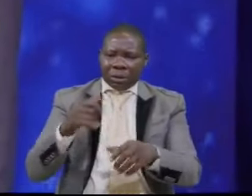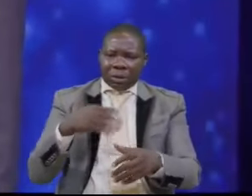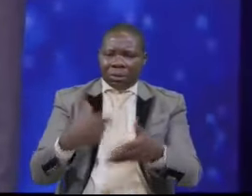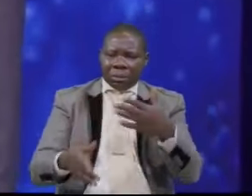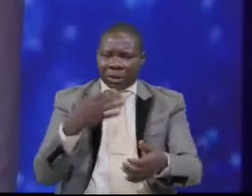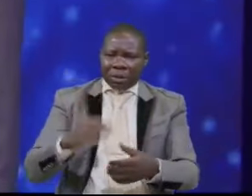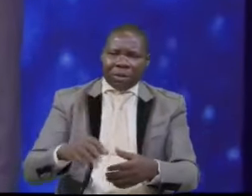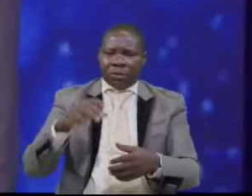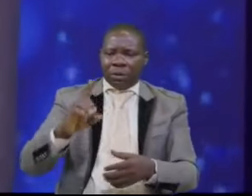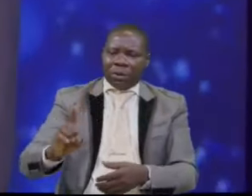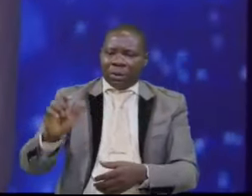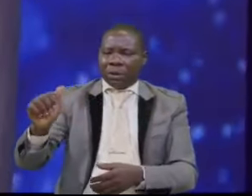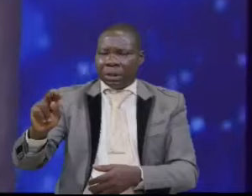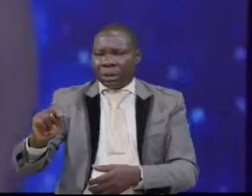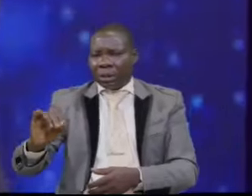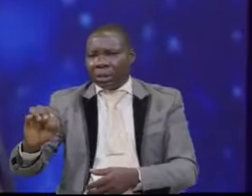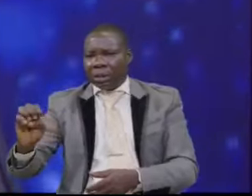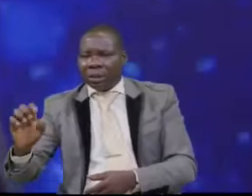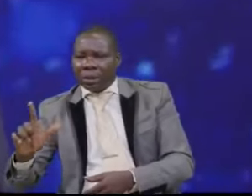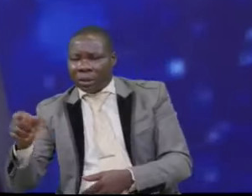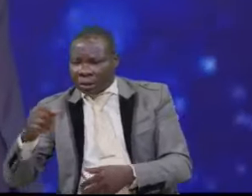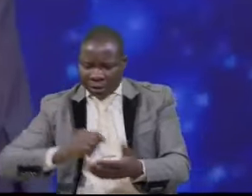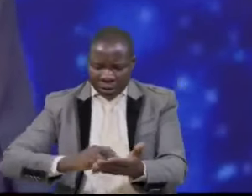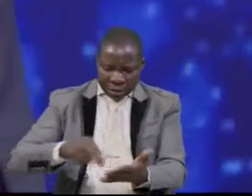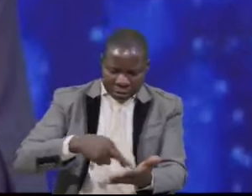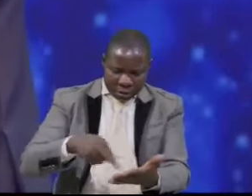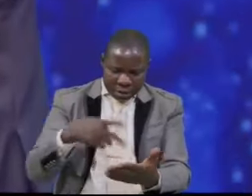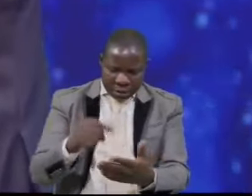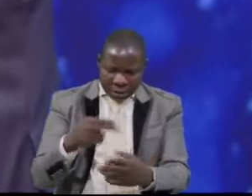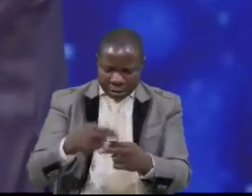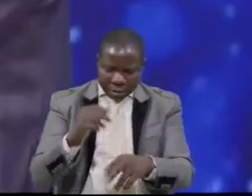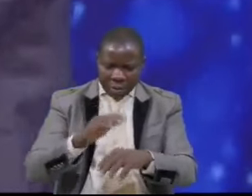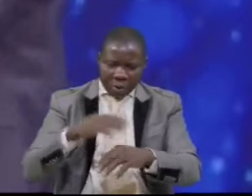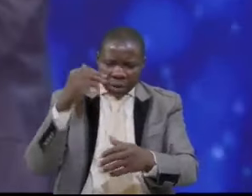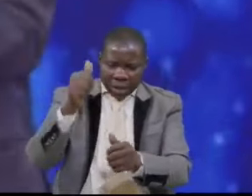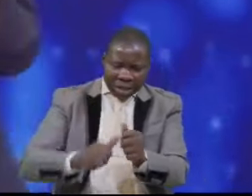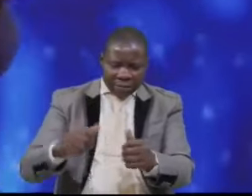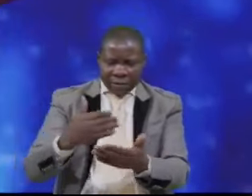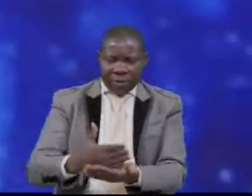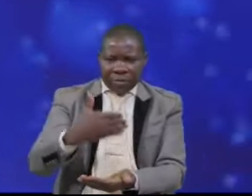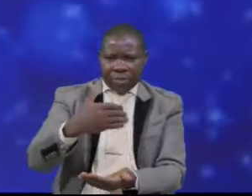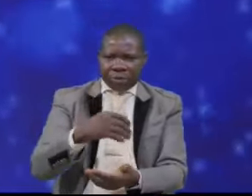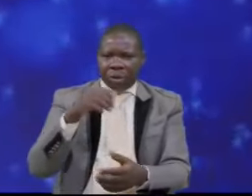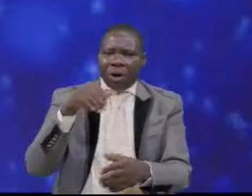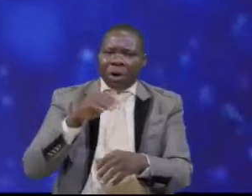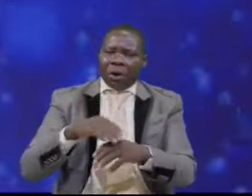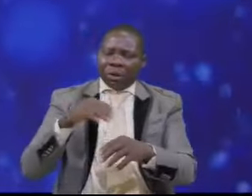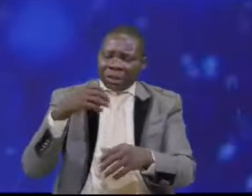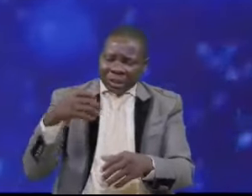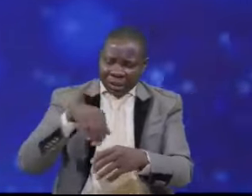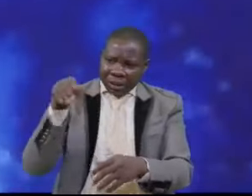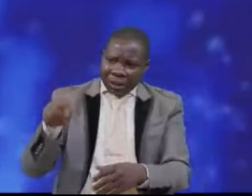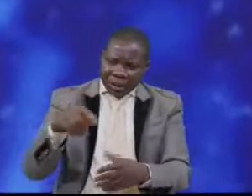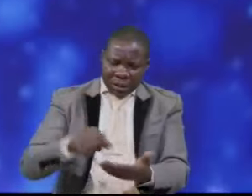the label on every bottle. He read the label on every packet. He read the label of